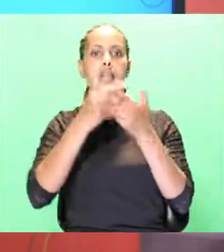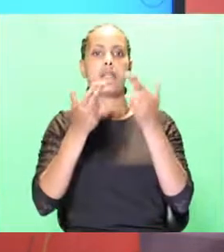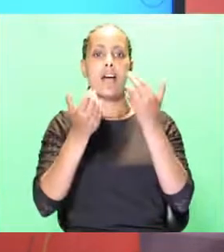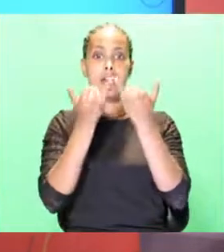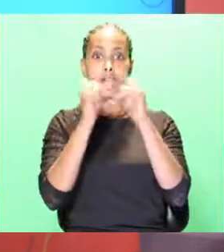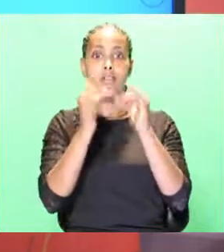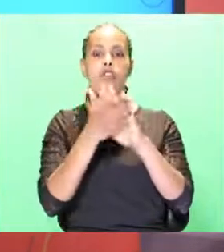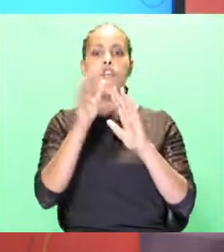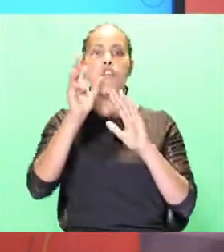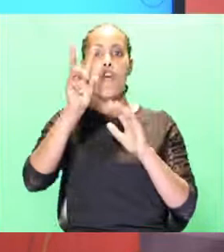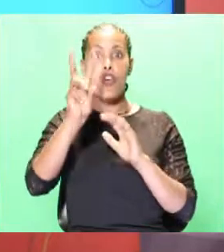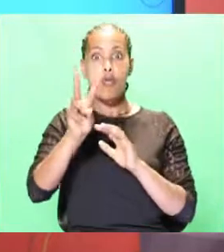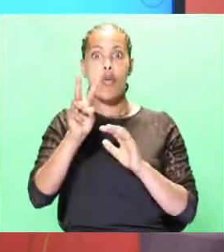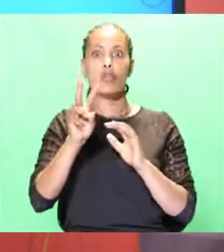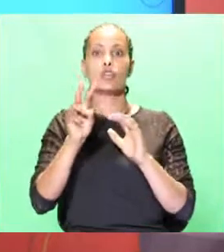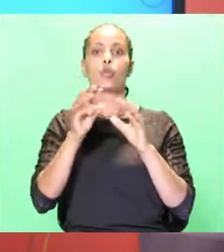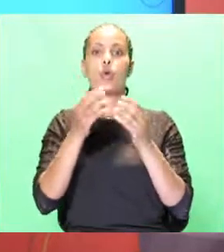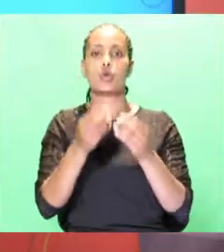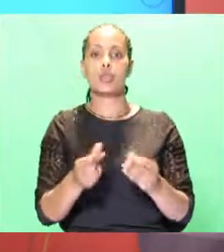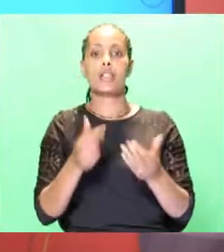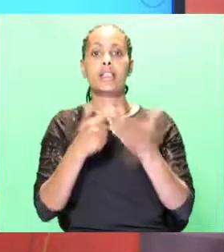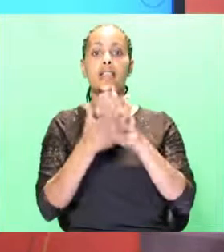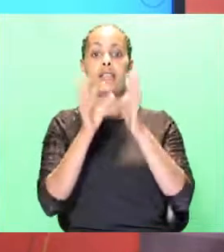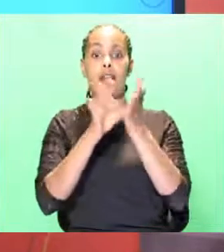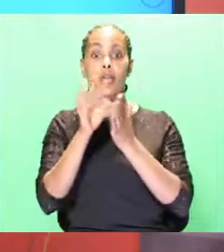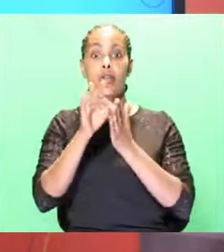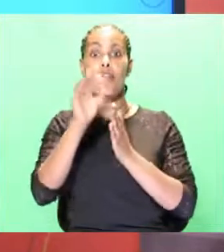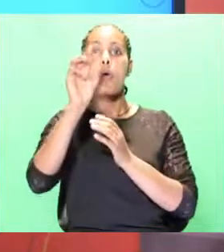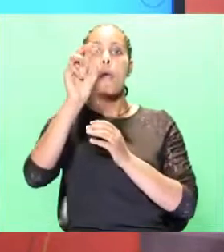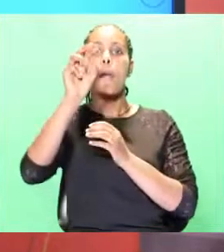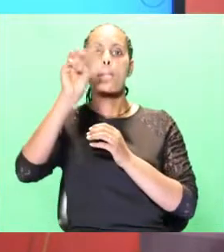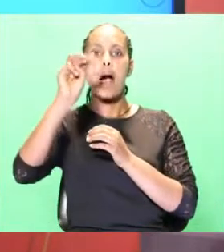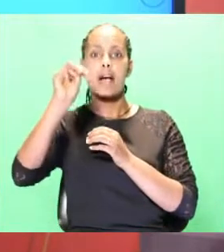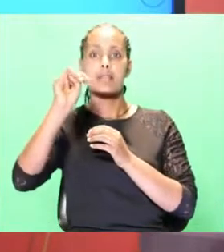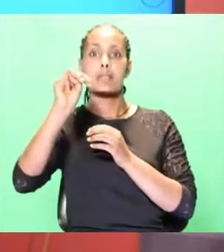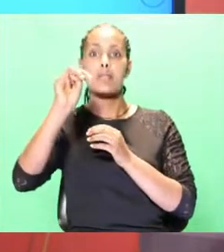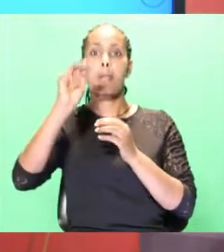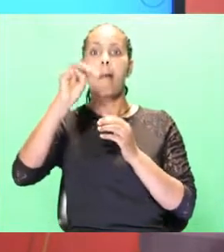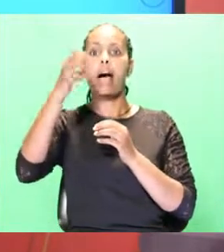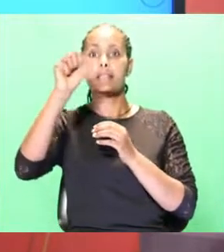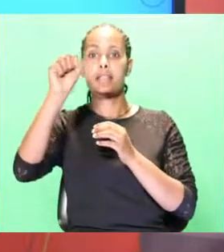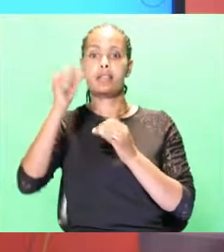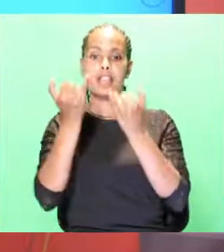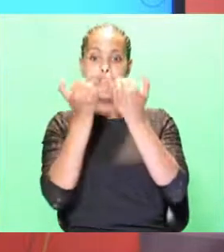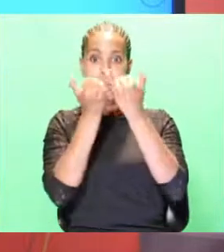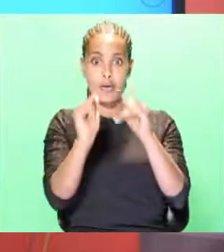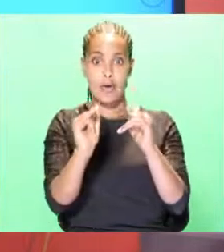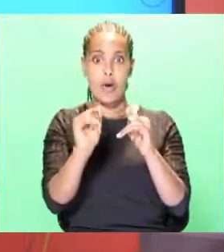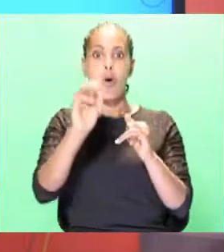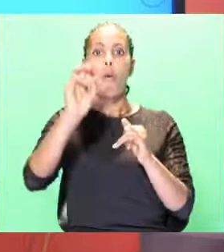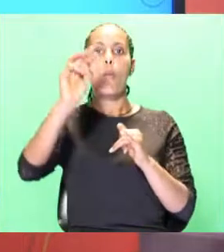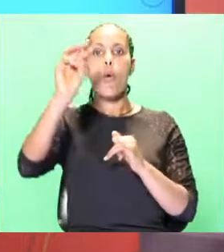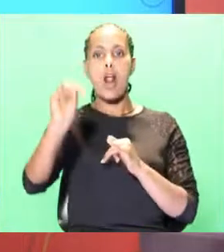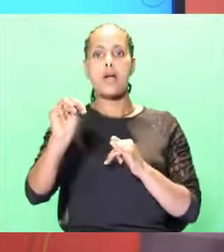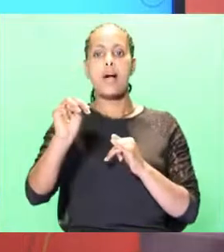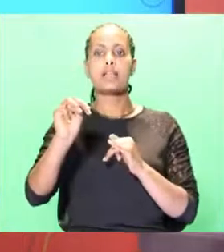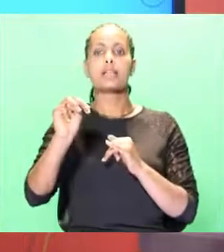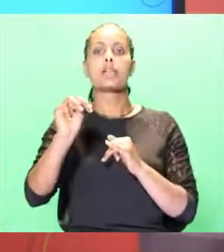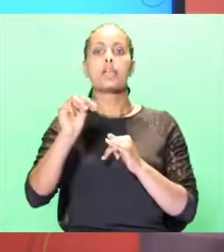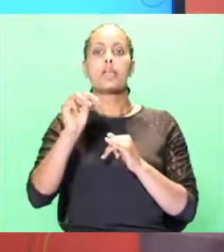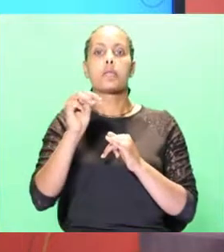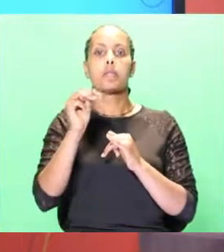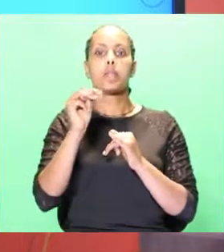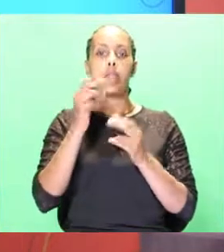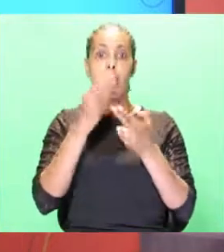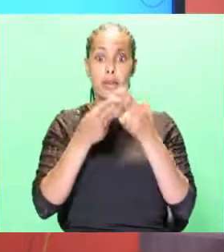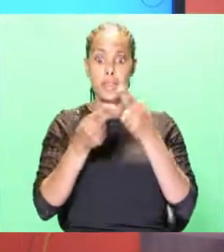by volume of the solution. From this, number of mole is mass of the solids divided by molar mass times volume of